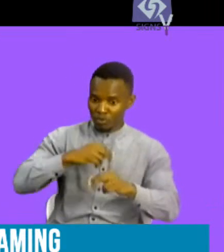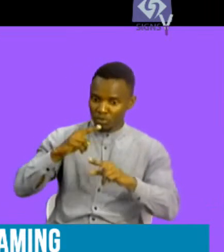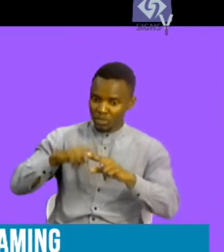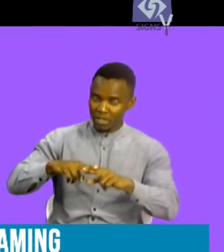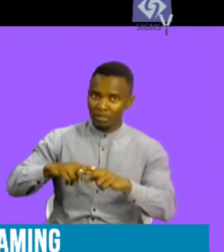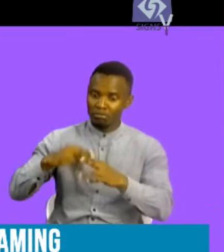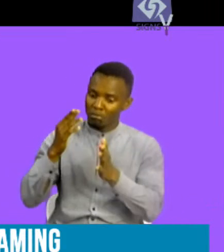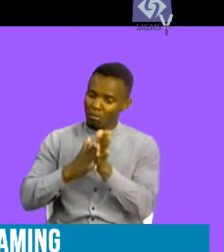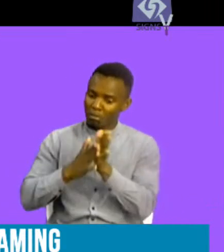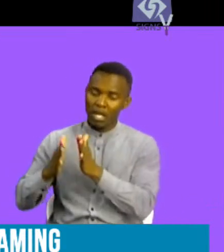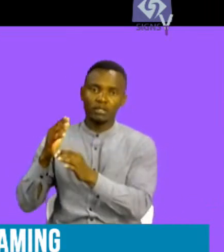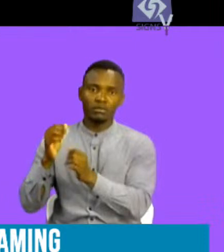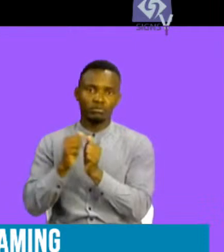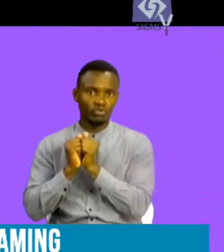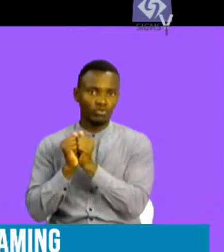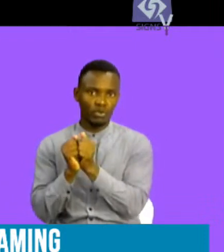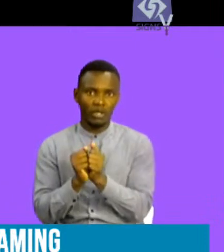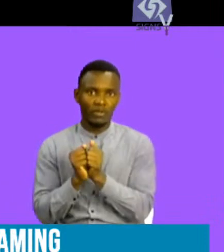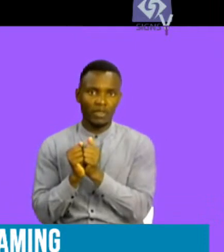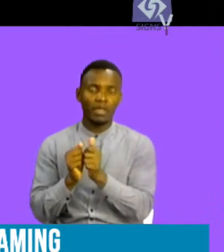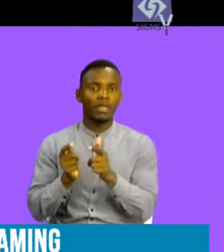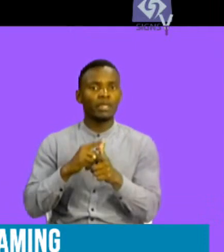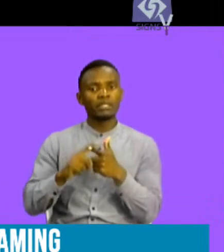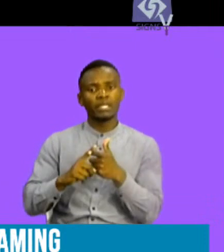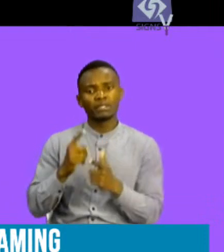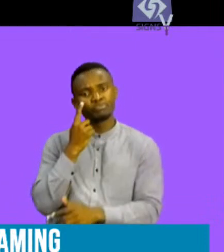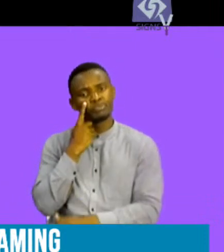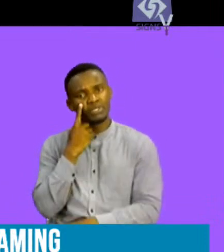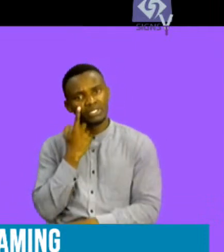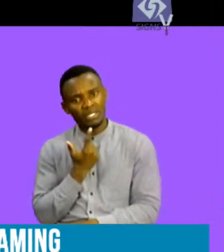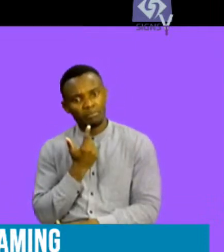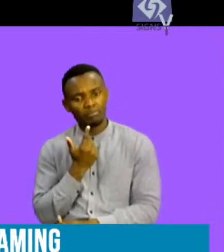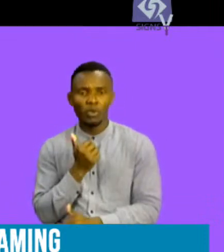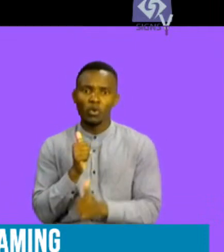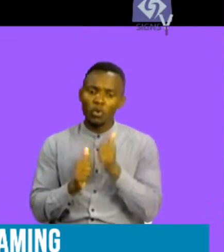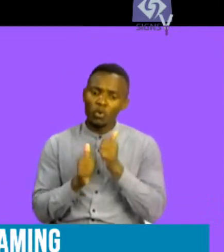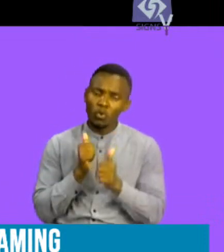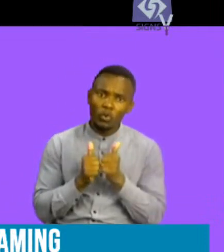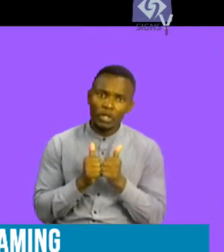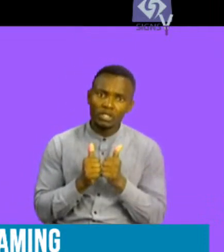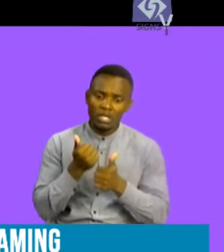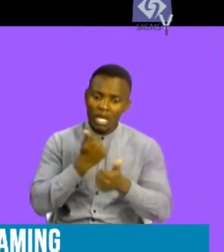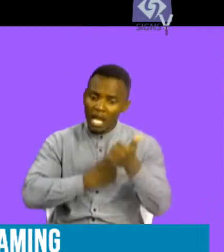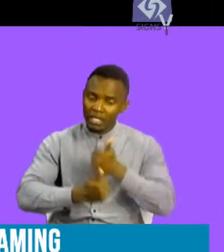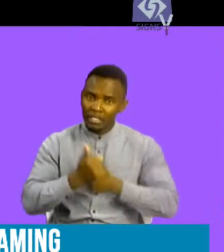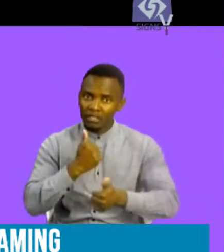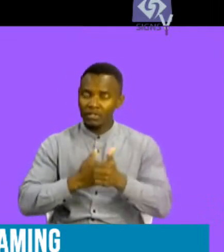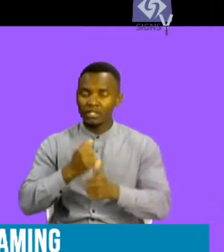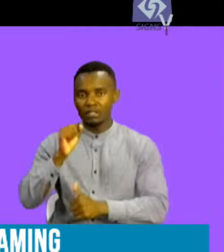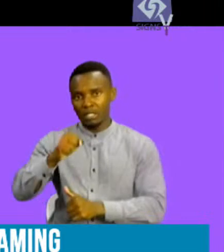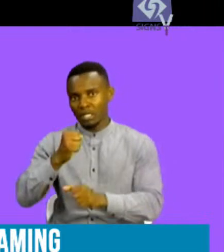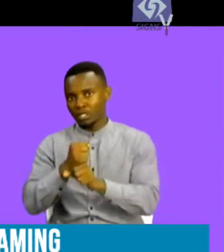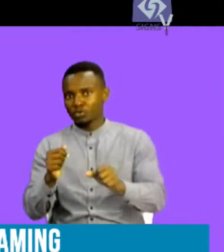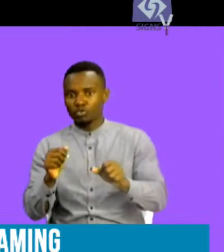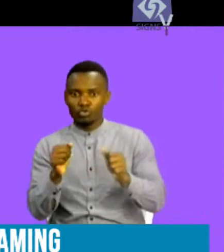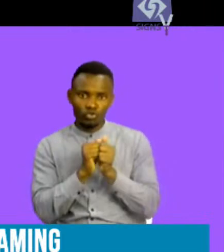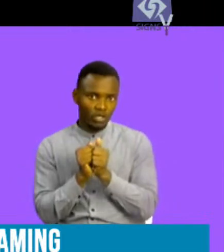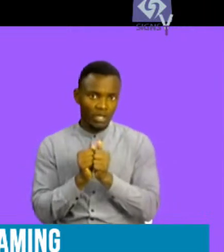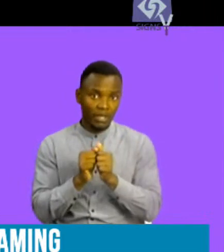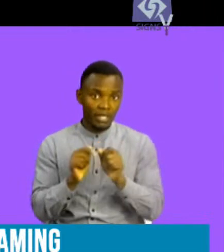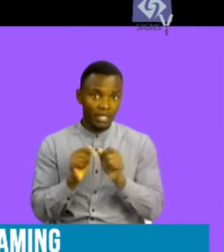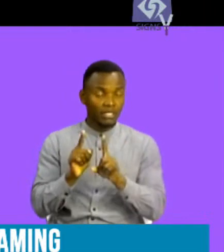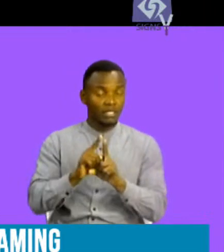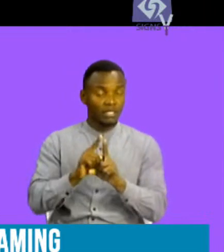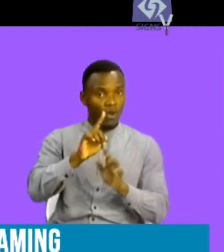do an annual work plan together and look at what are the common activities that we can join hands and to do together. And one of the examples was